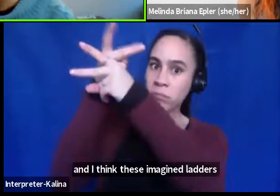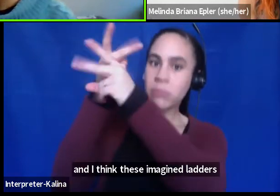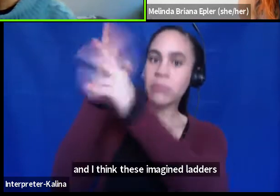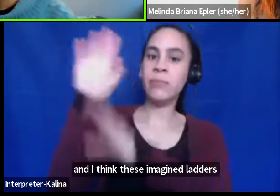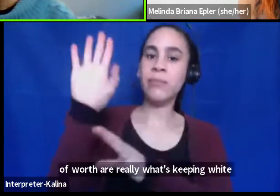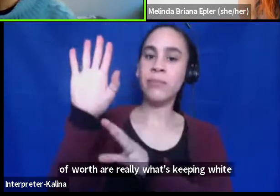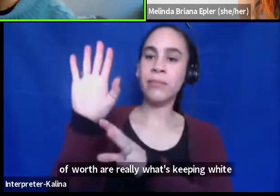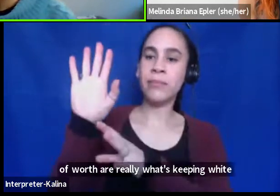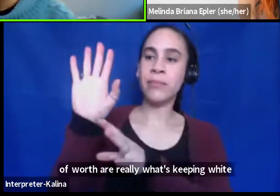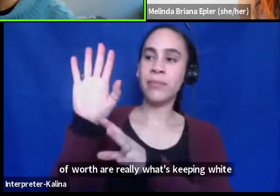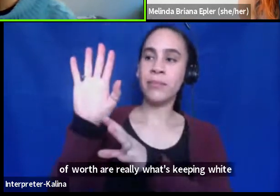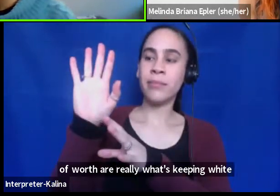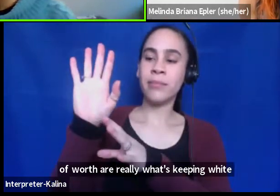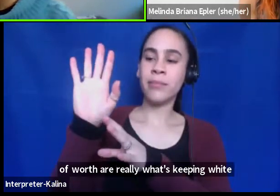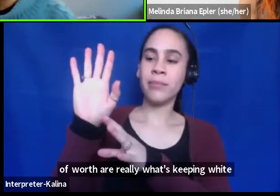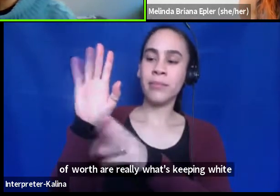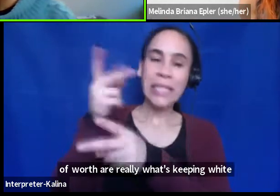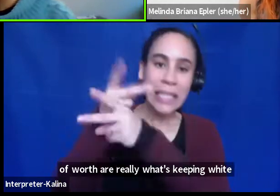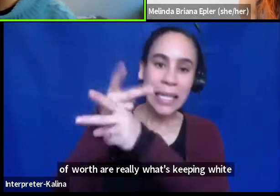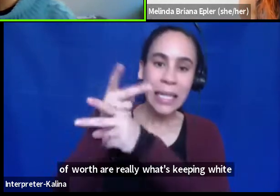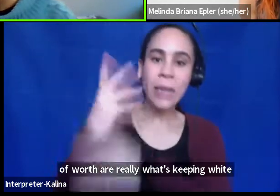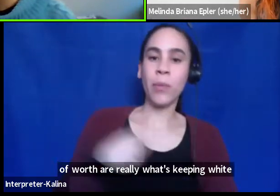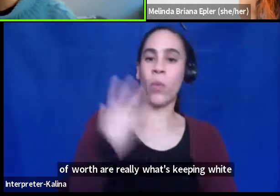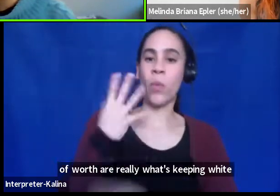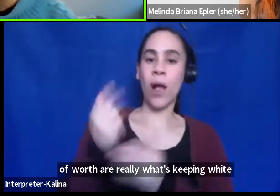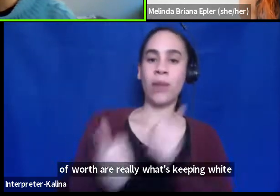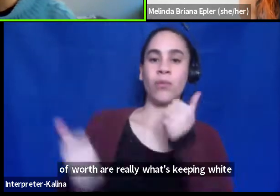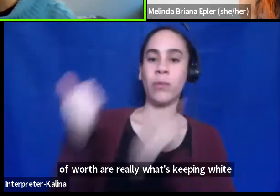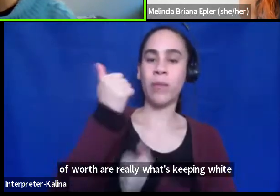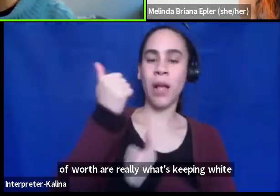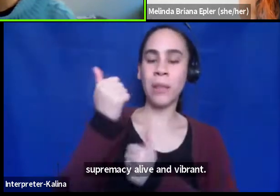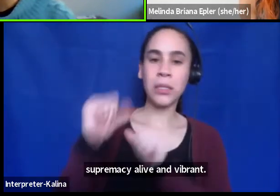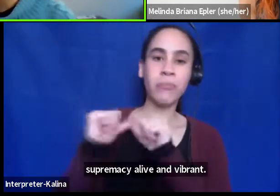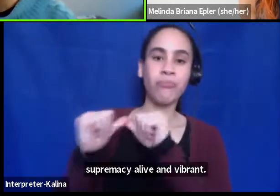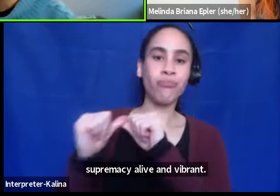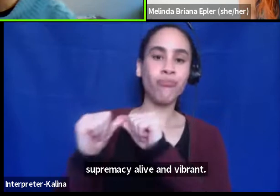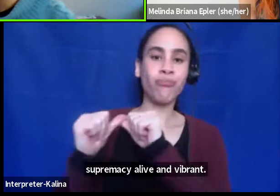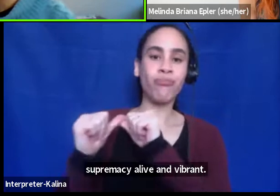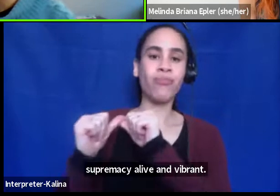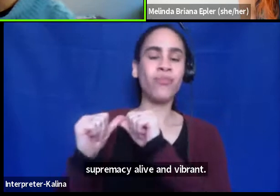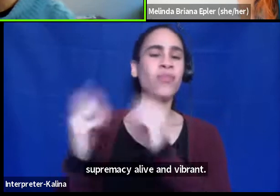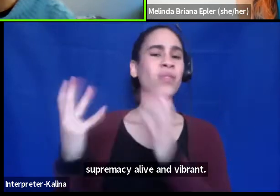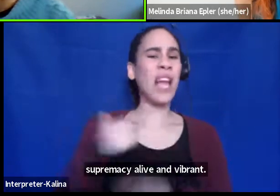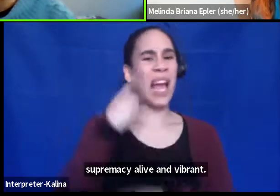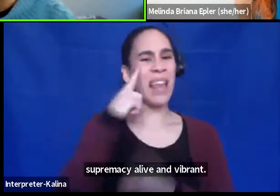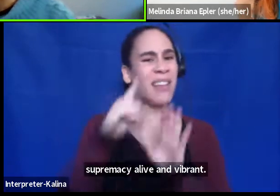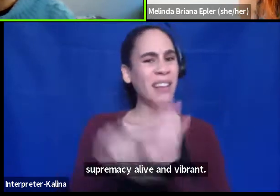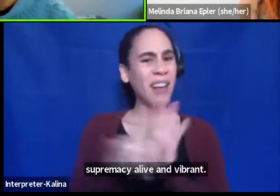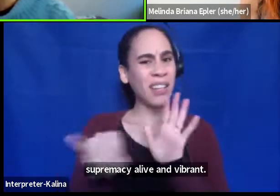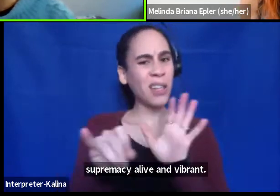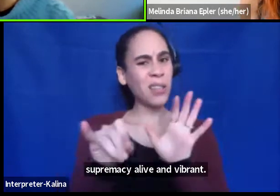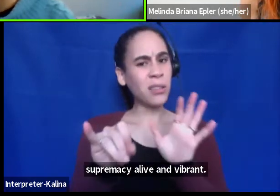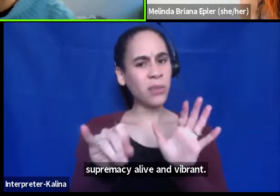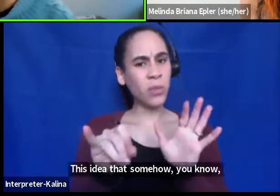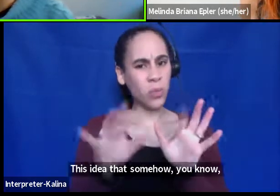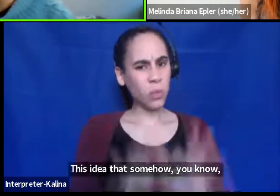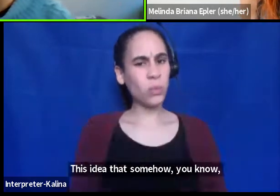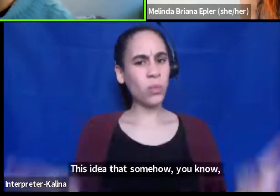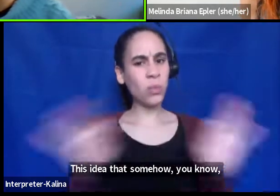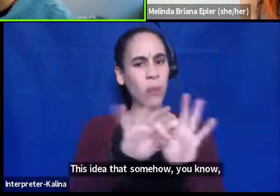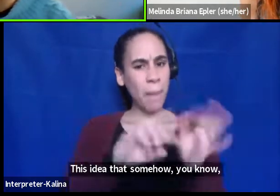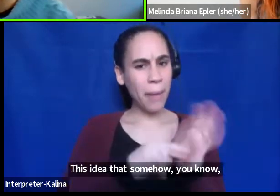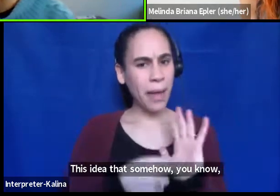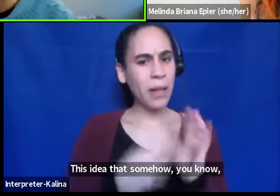vibrant, is this idea that somehow, I think identities are meaningful, but I also think they're